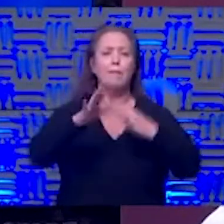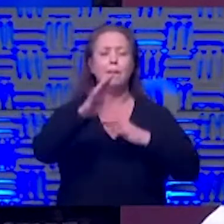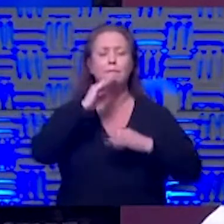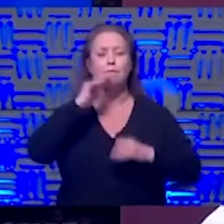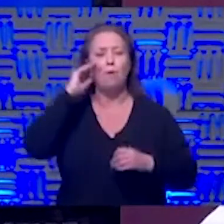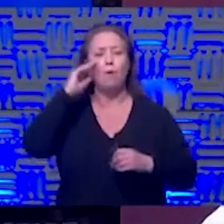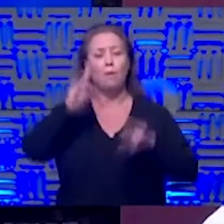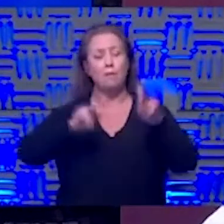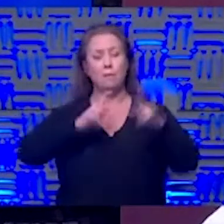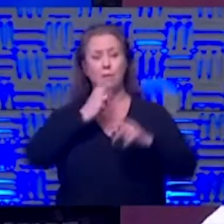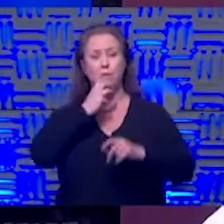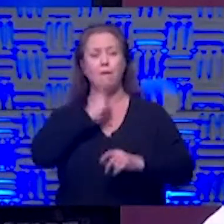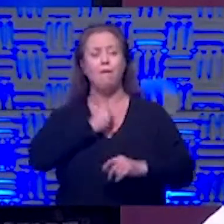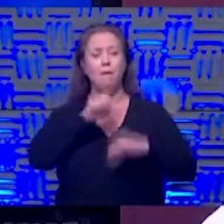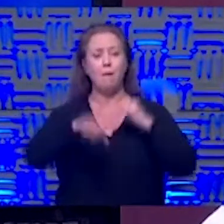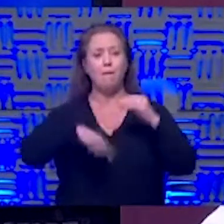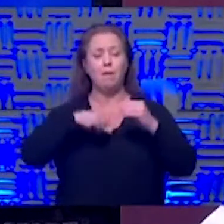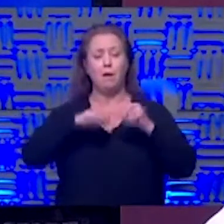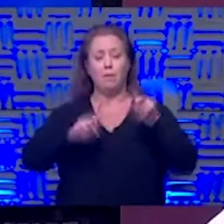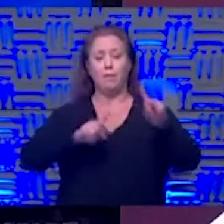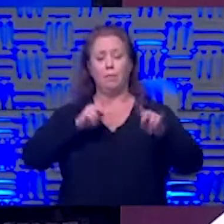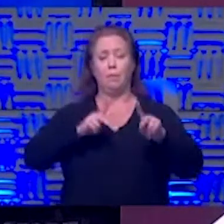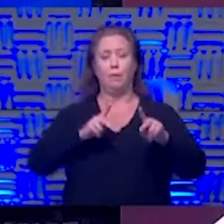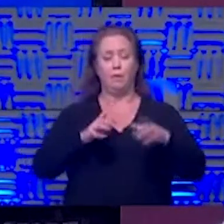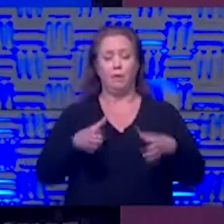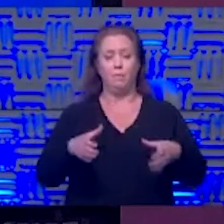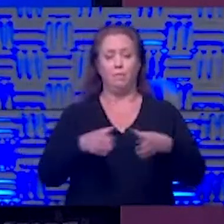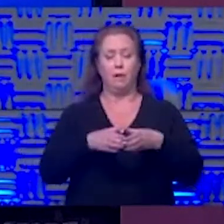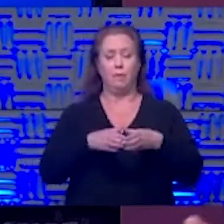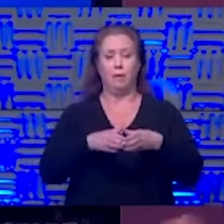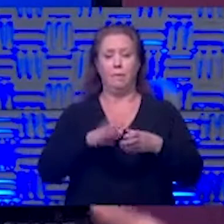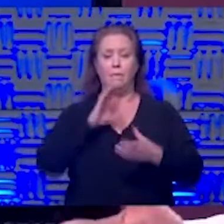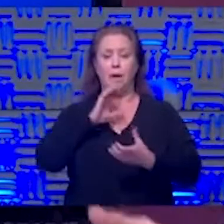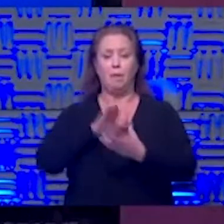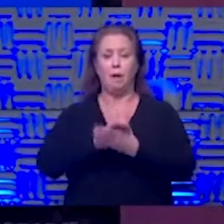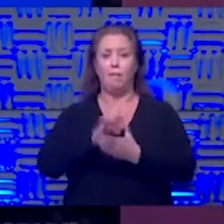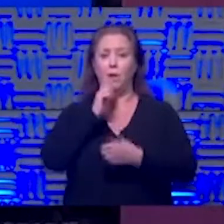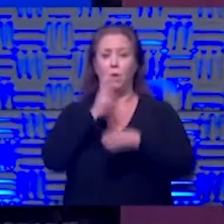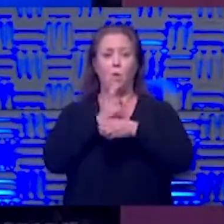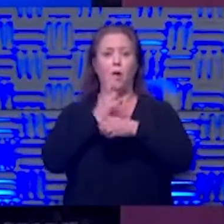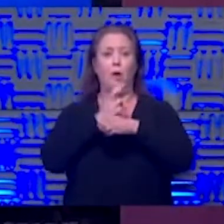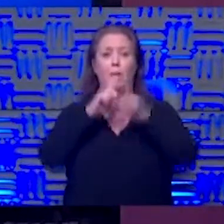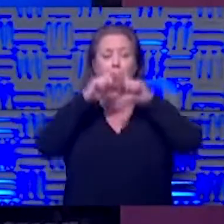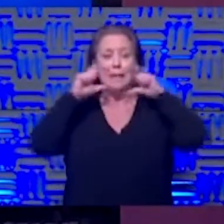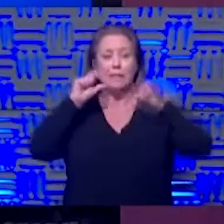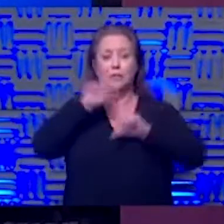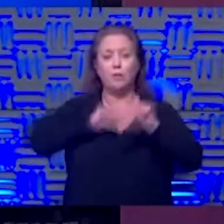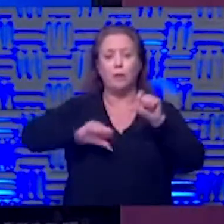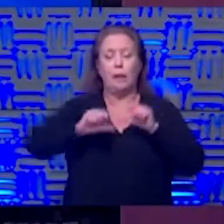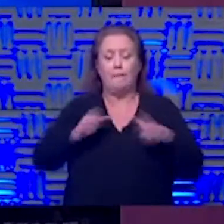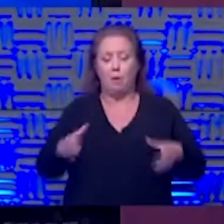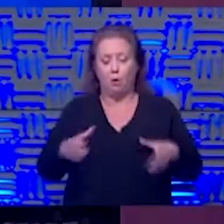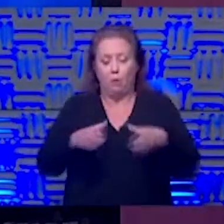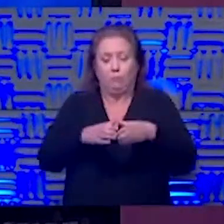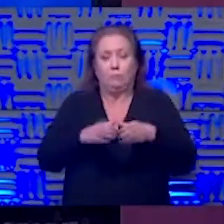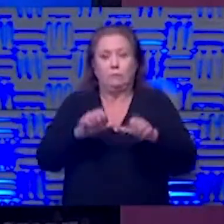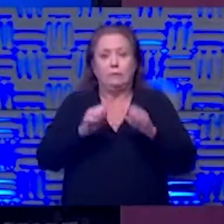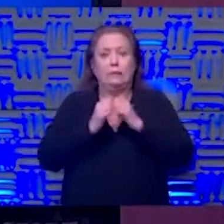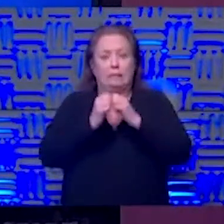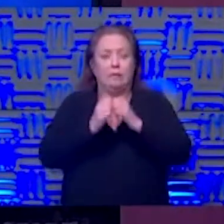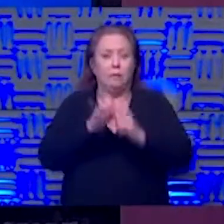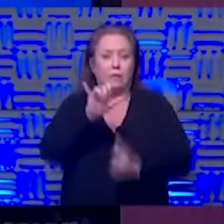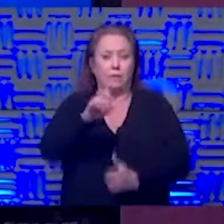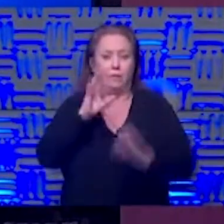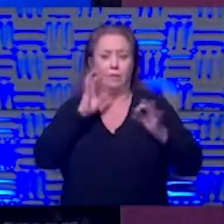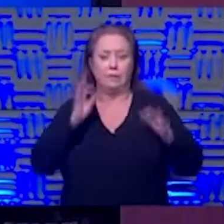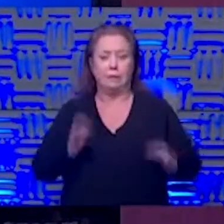and the people who you care about i mean there are people here in the bubble and you can make this on my wife and i don't wear a mask around each other right but we're in a bubble together where that's just the thing